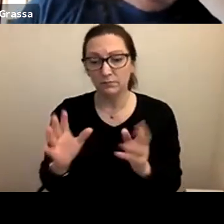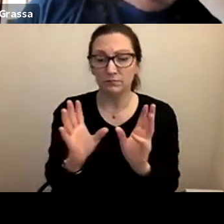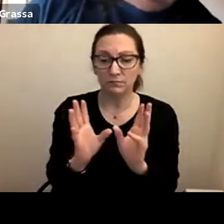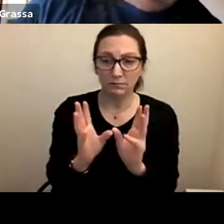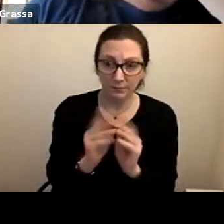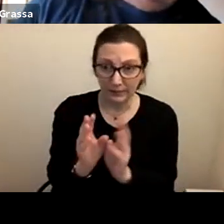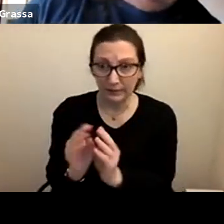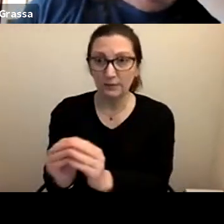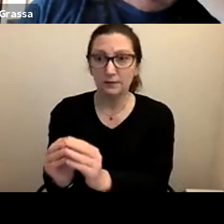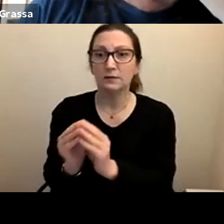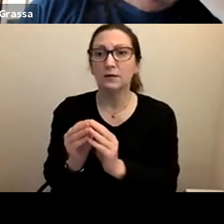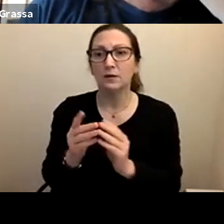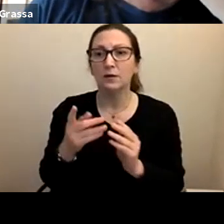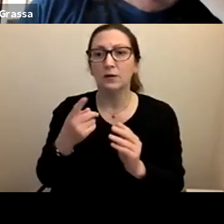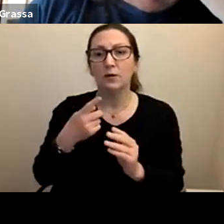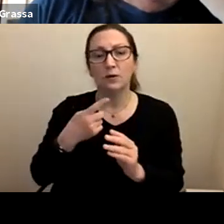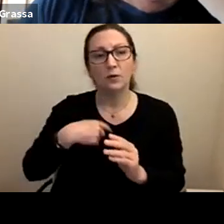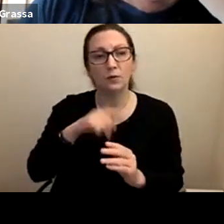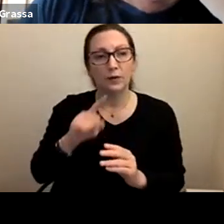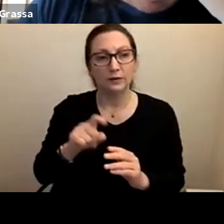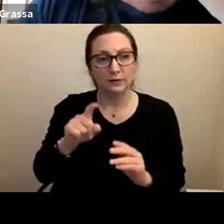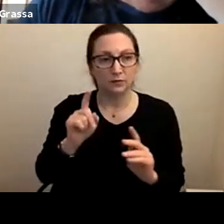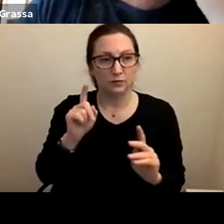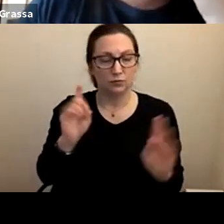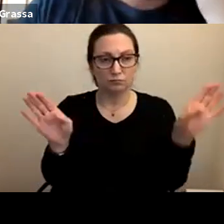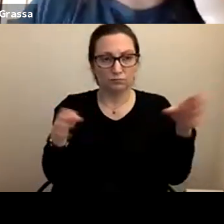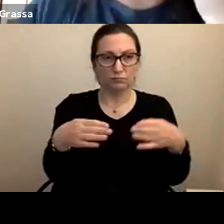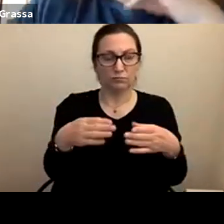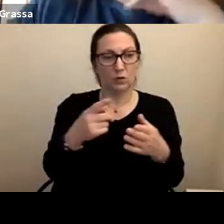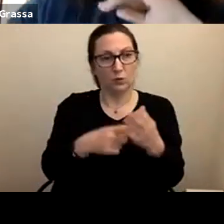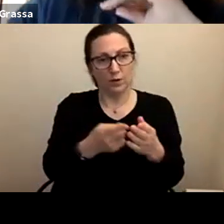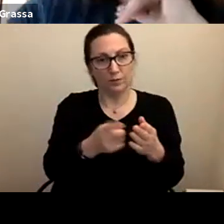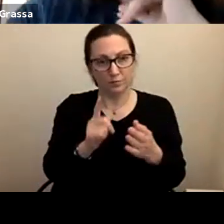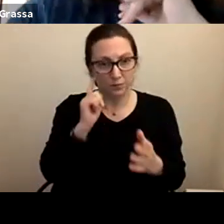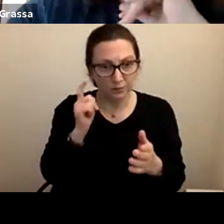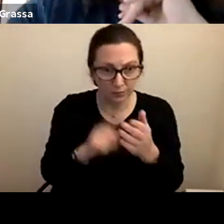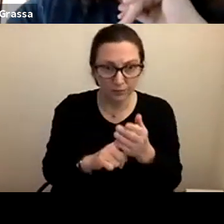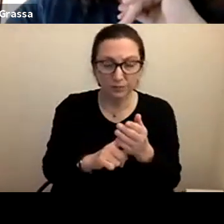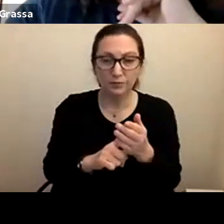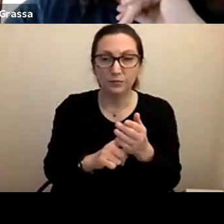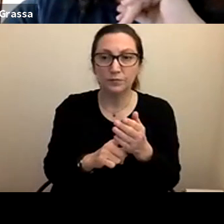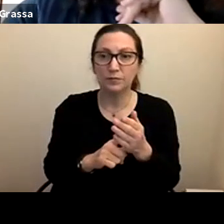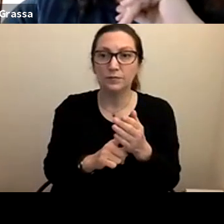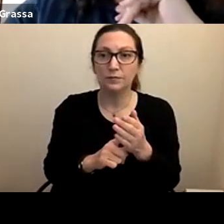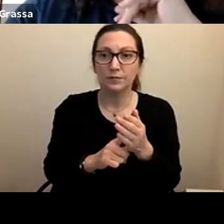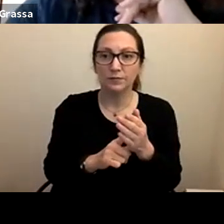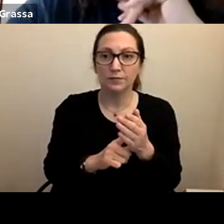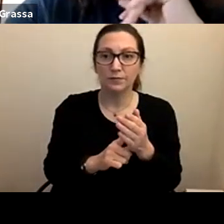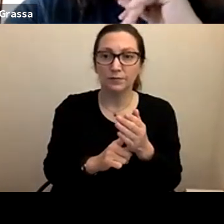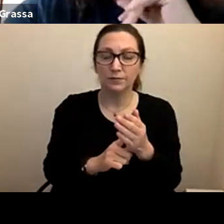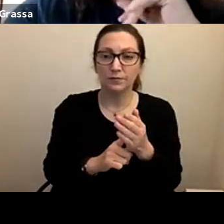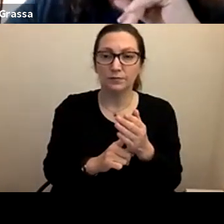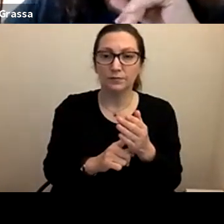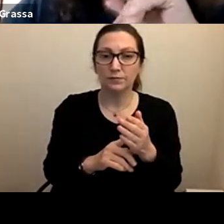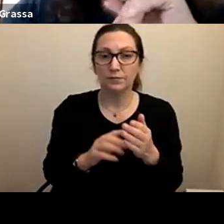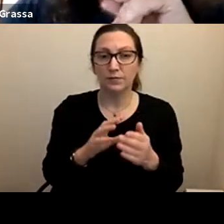on what individuals have seen, heard, and where they would like to